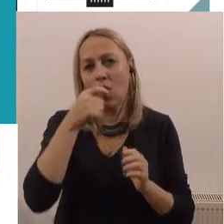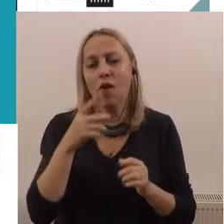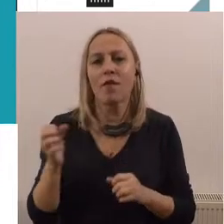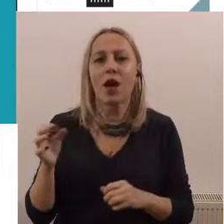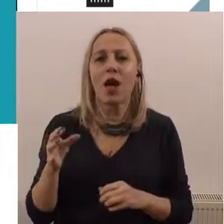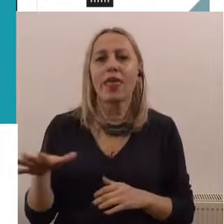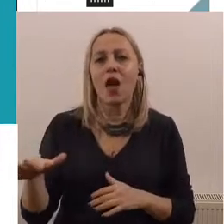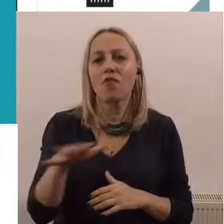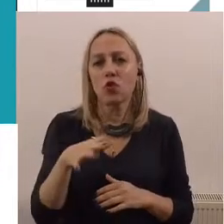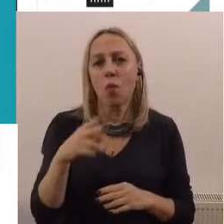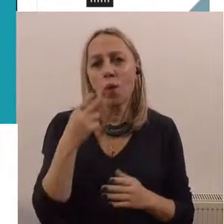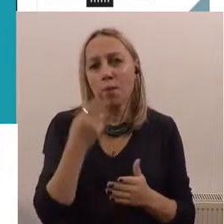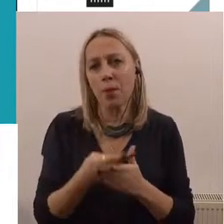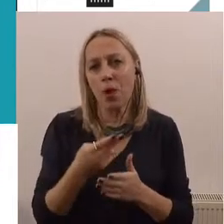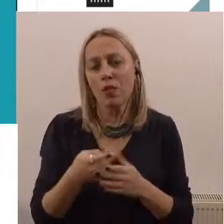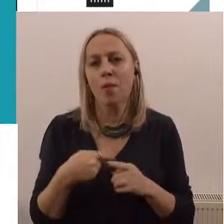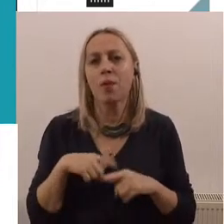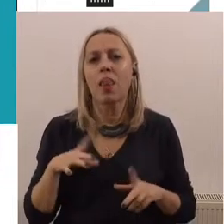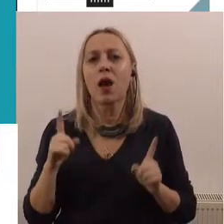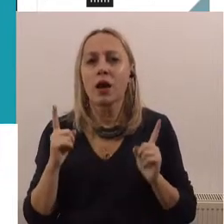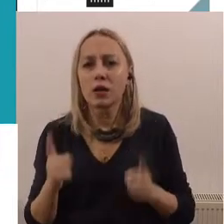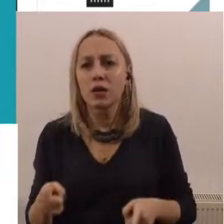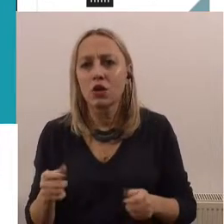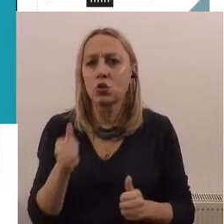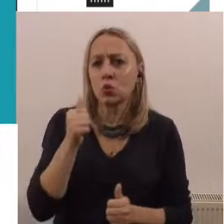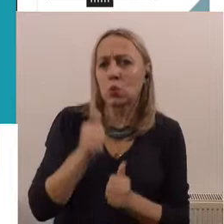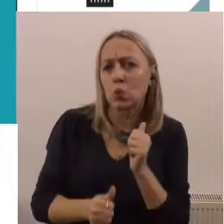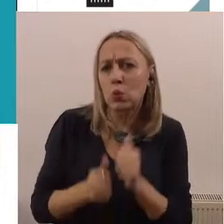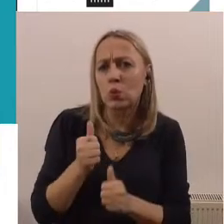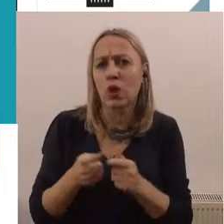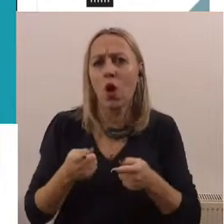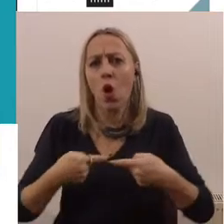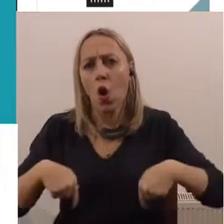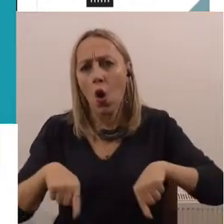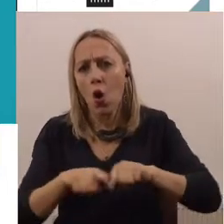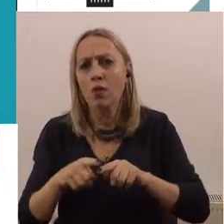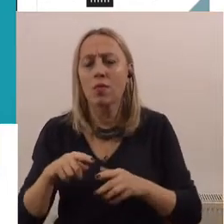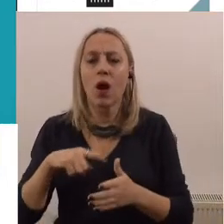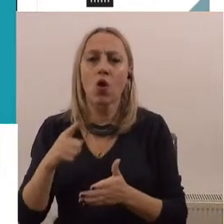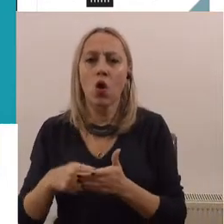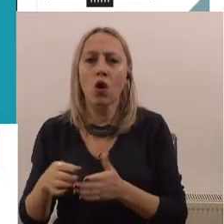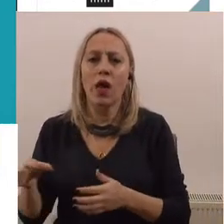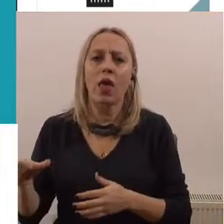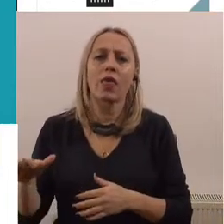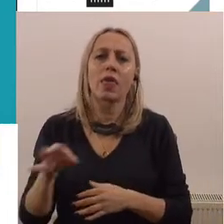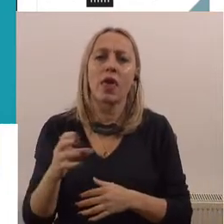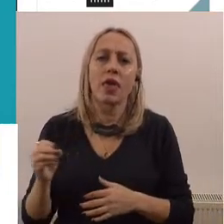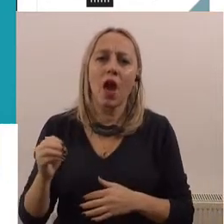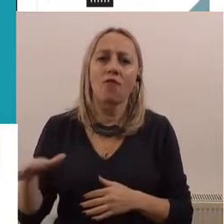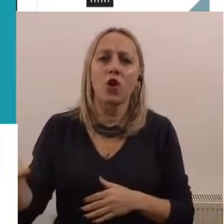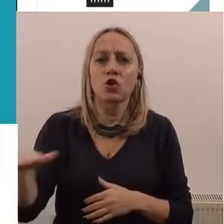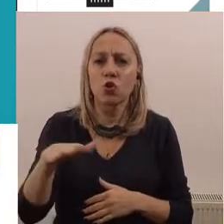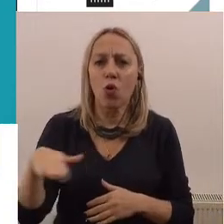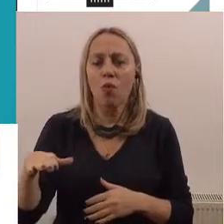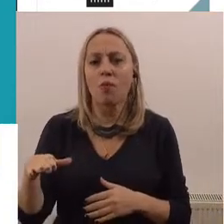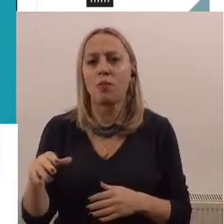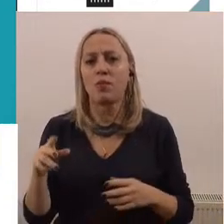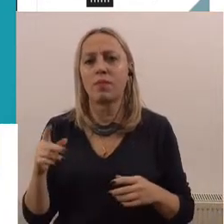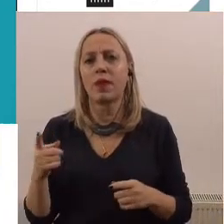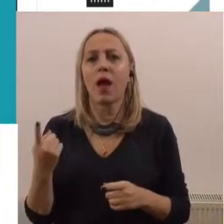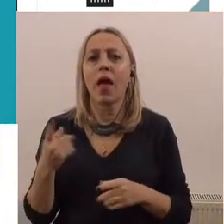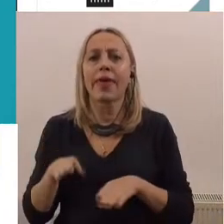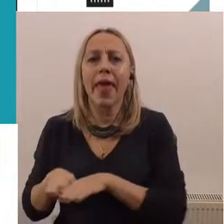small cities of Europe under the common slogan, United Europe.